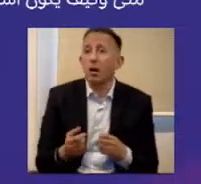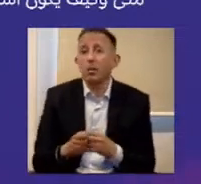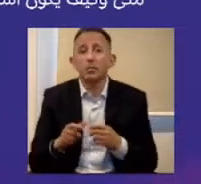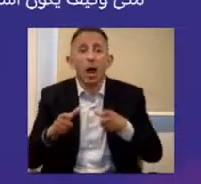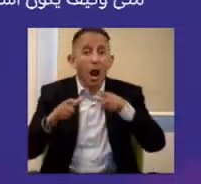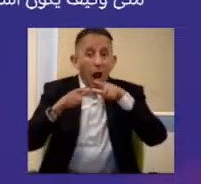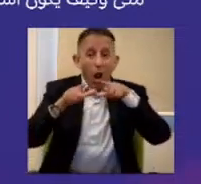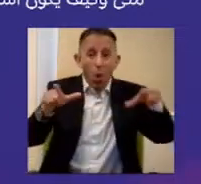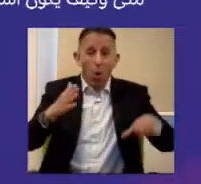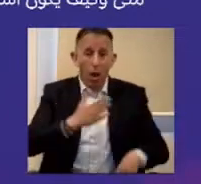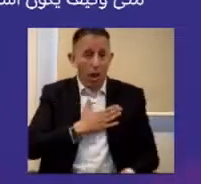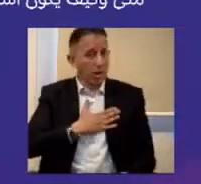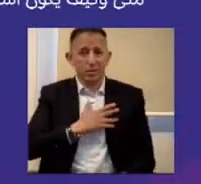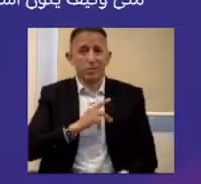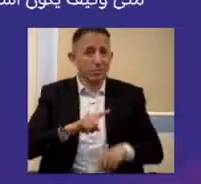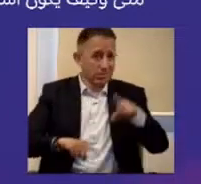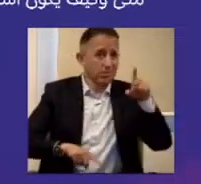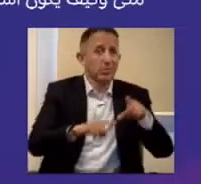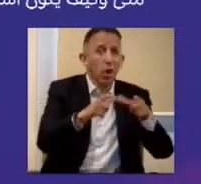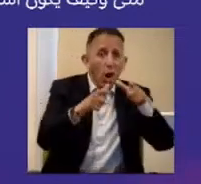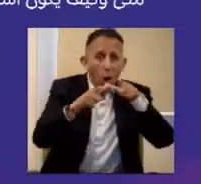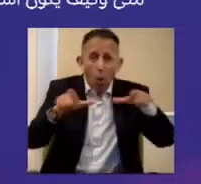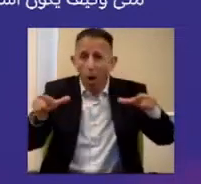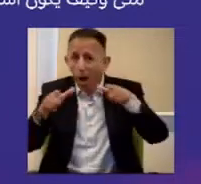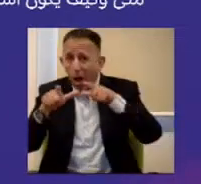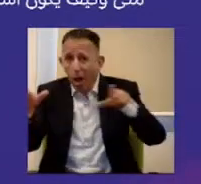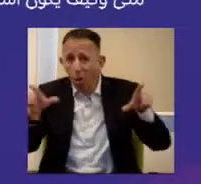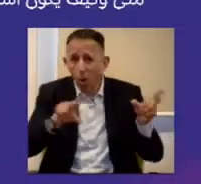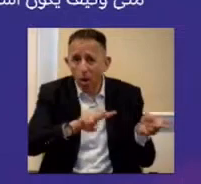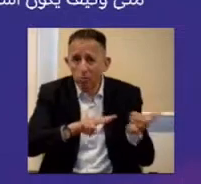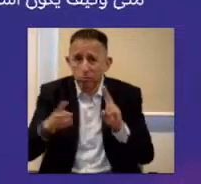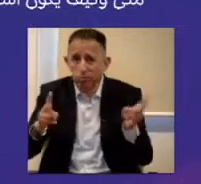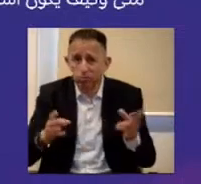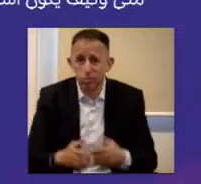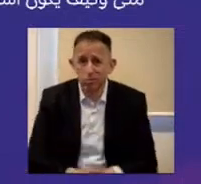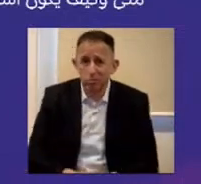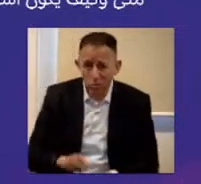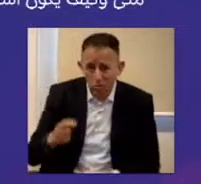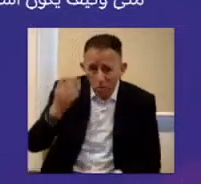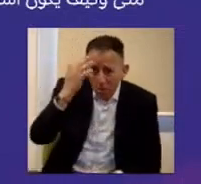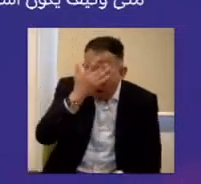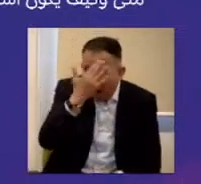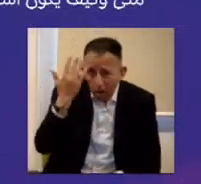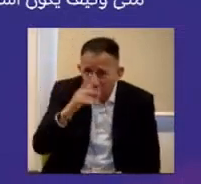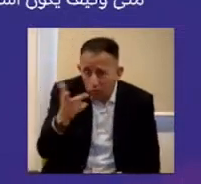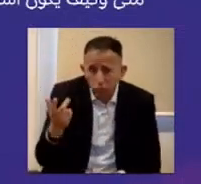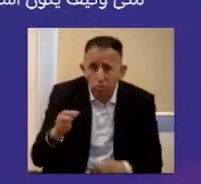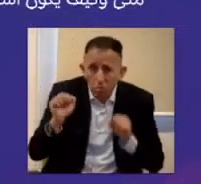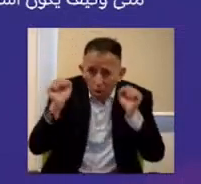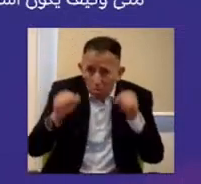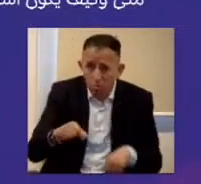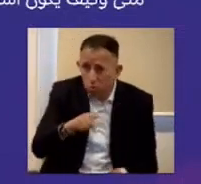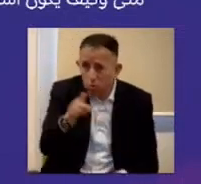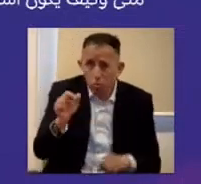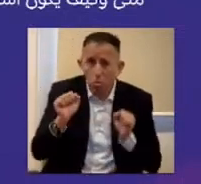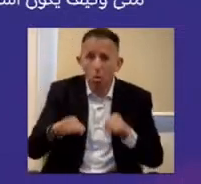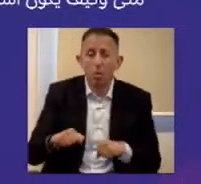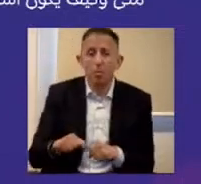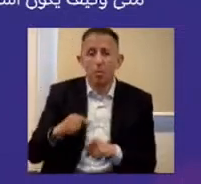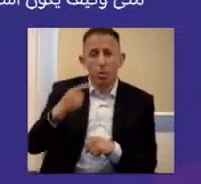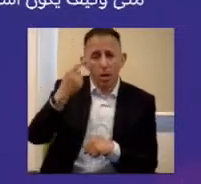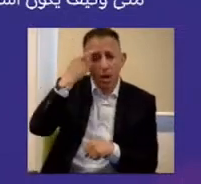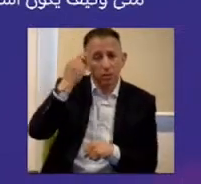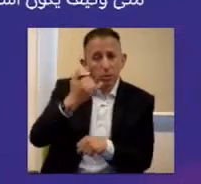you Joseph Conrad was not a native speaker of English, although he wrote all his life in English. This is surprising.